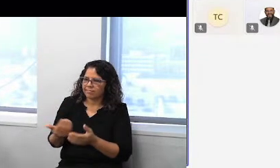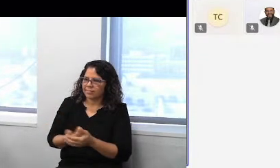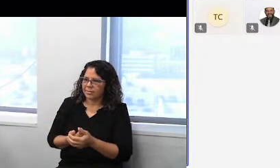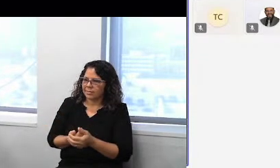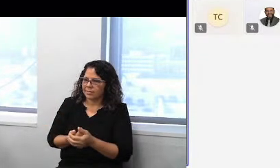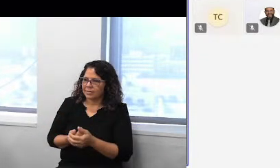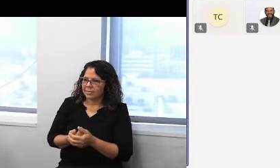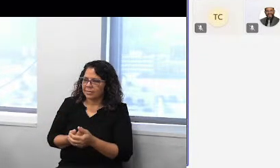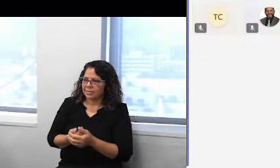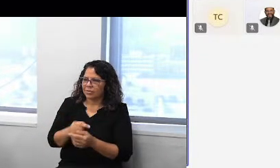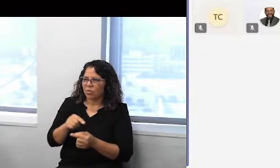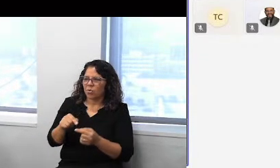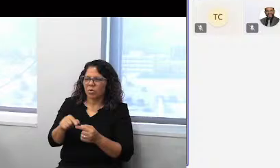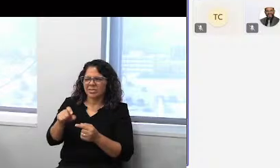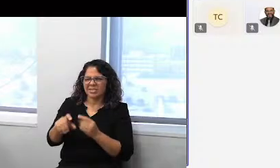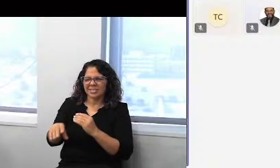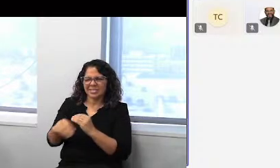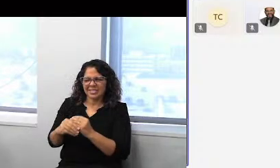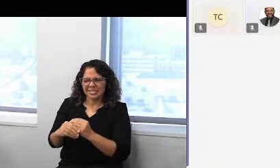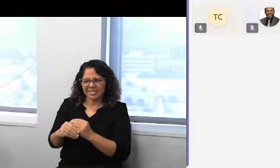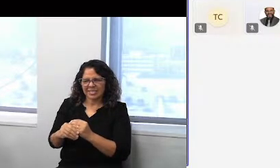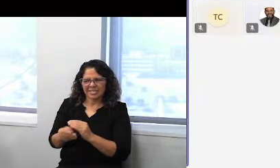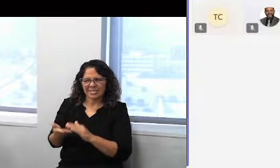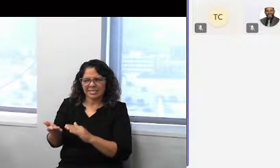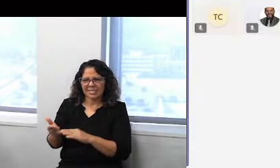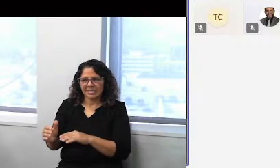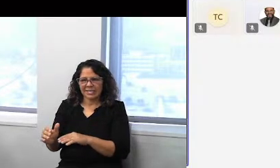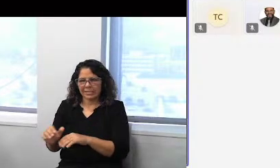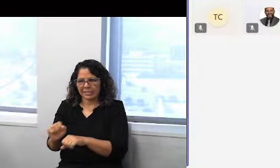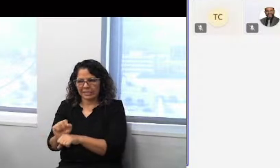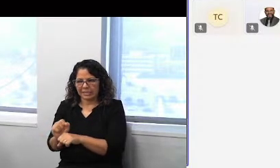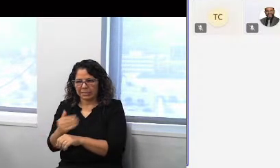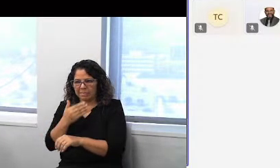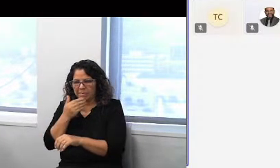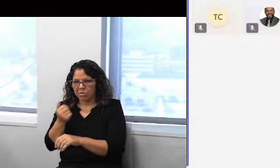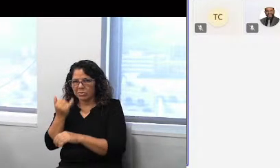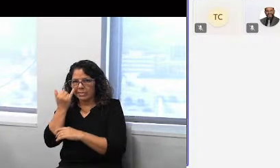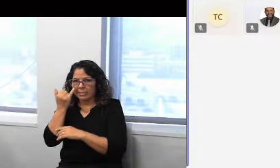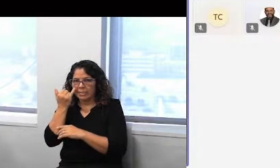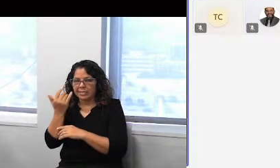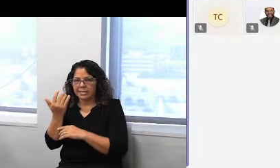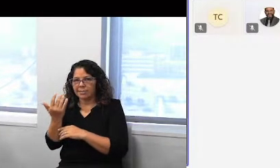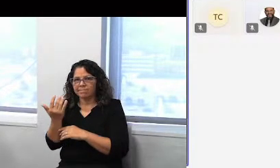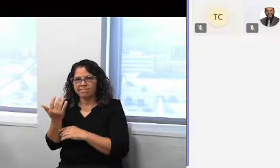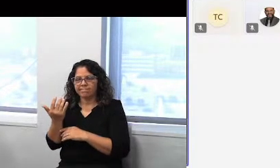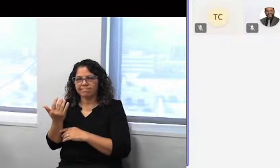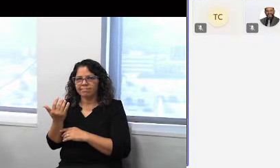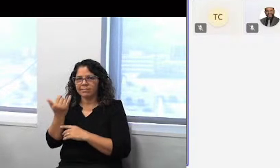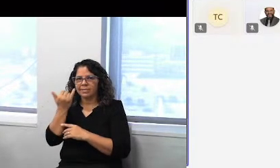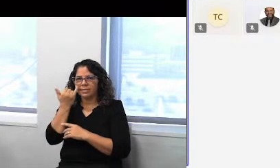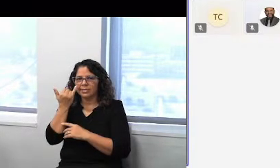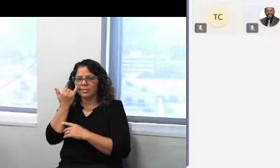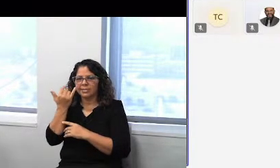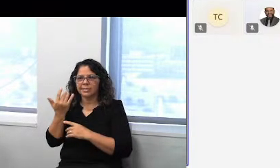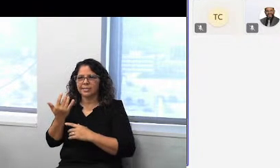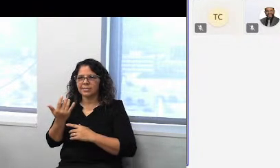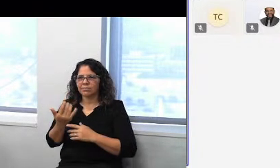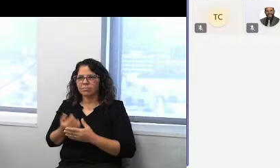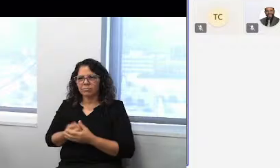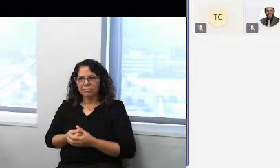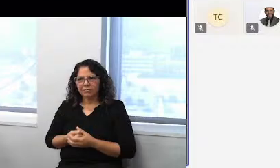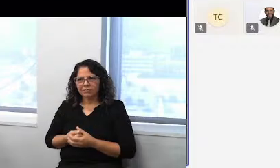without overspending at that time? Is there anything in the playbook about how to deal with this uncertainty? Yes, ma'am. Is there an